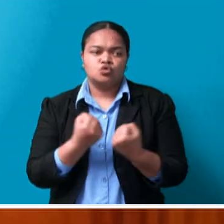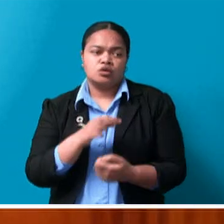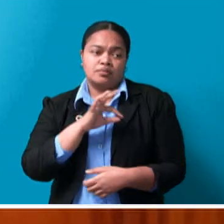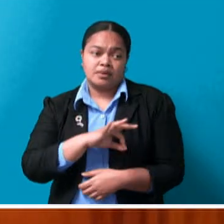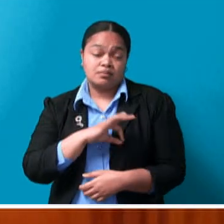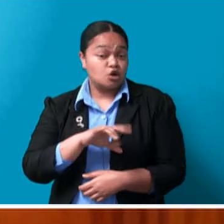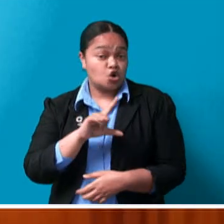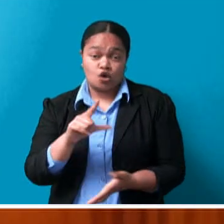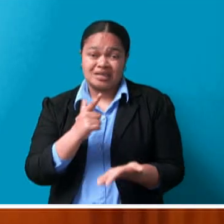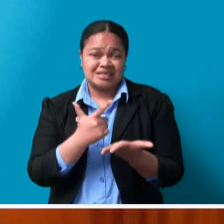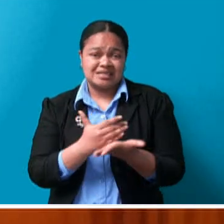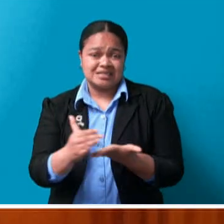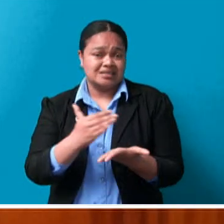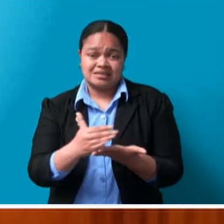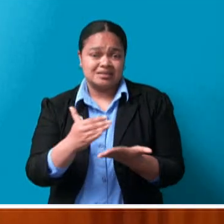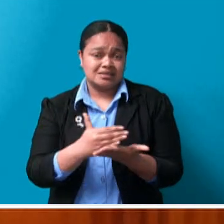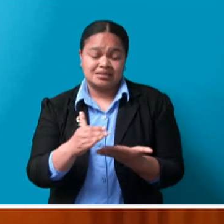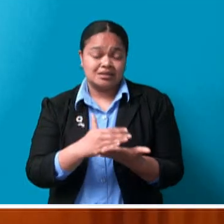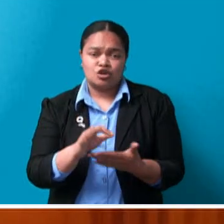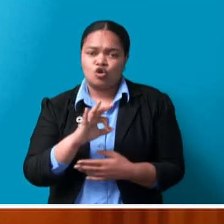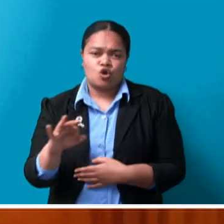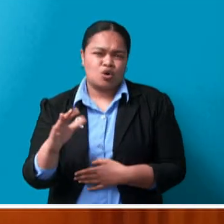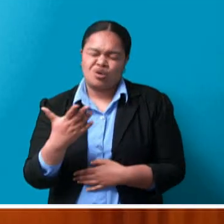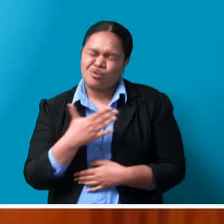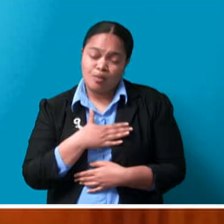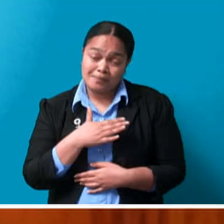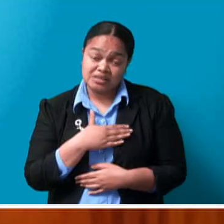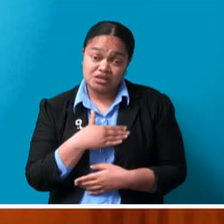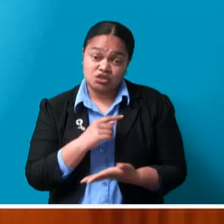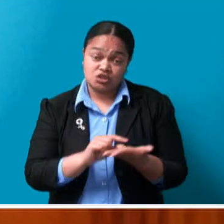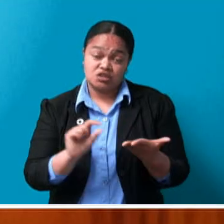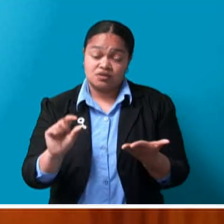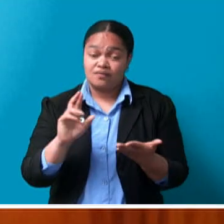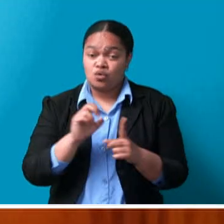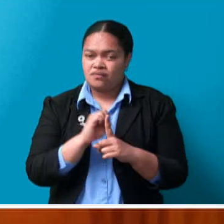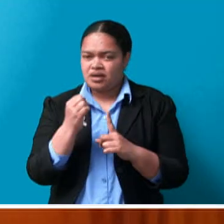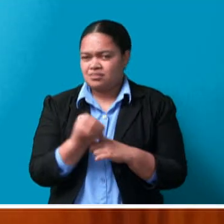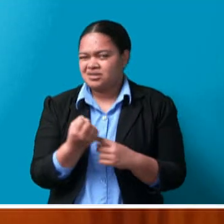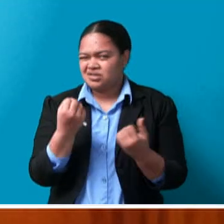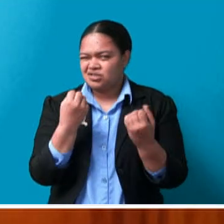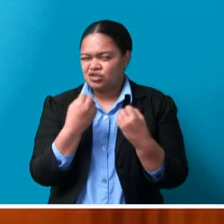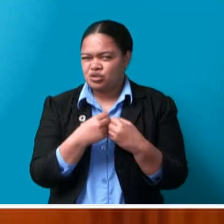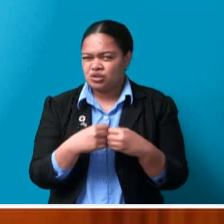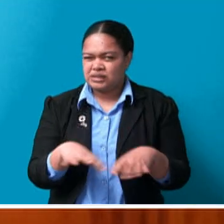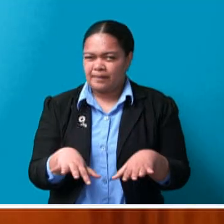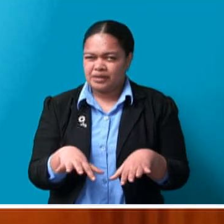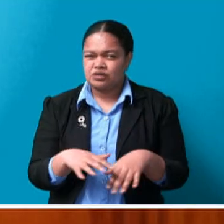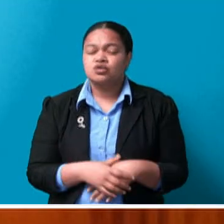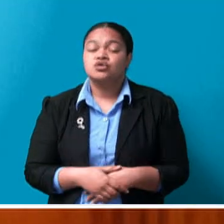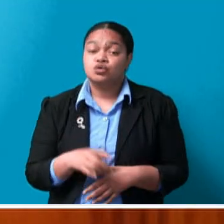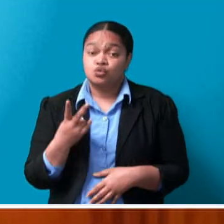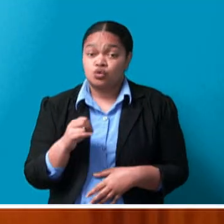payment, neither is it compensation for environmental damage. And from 2014